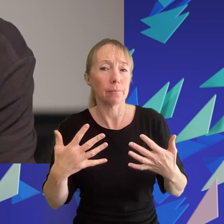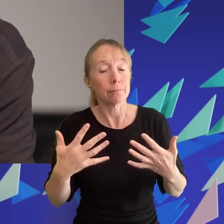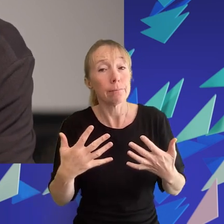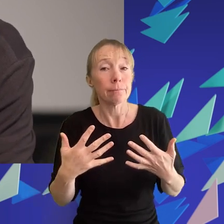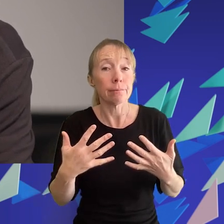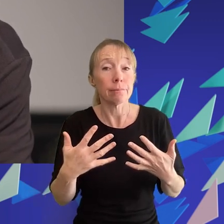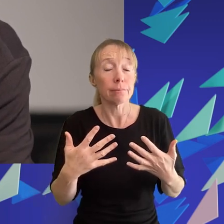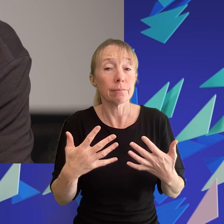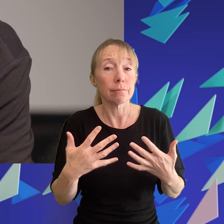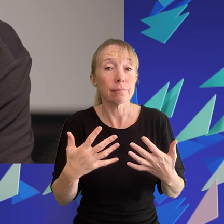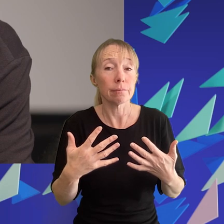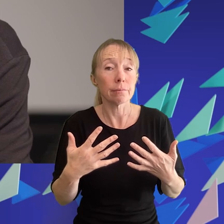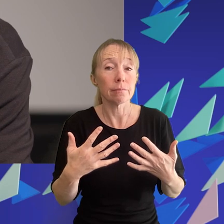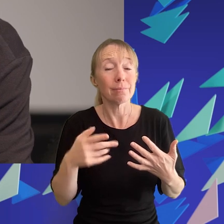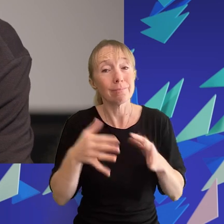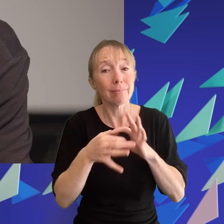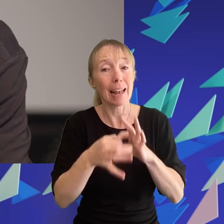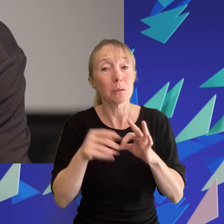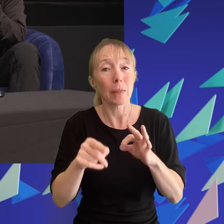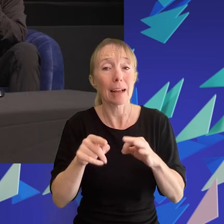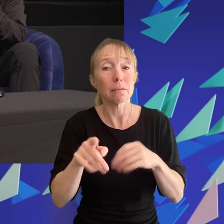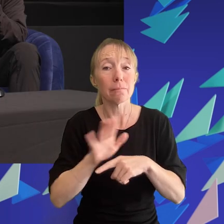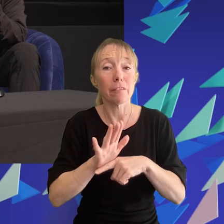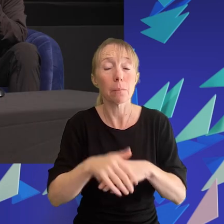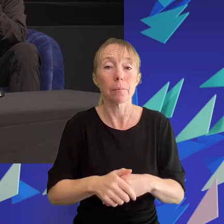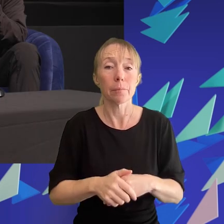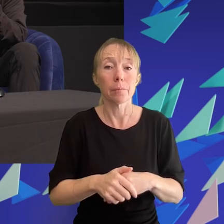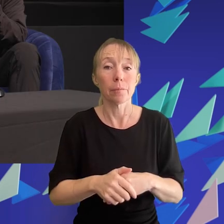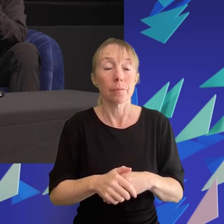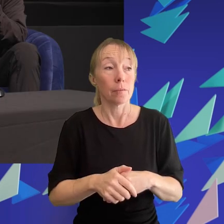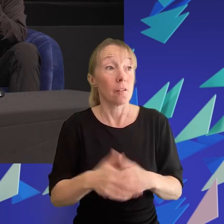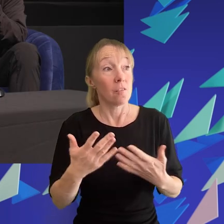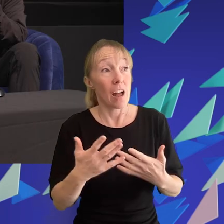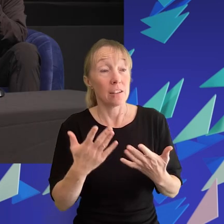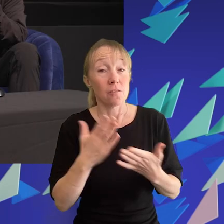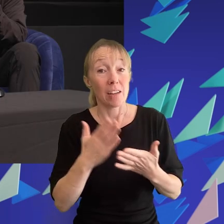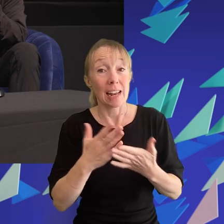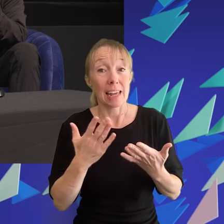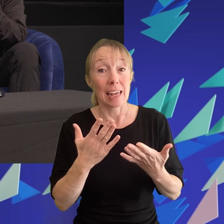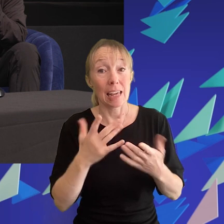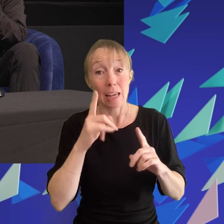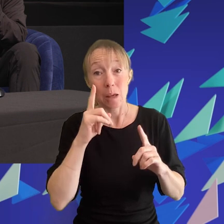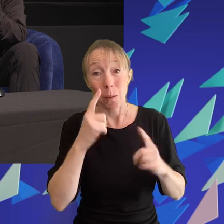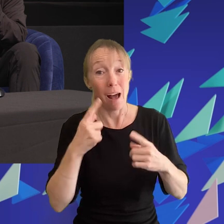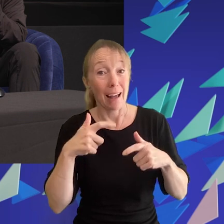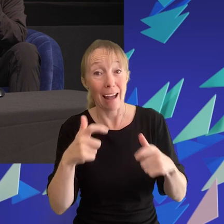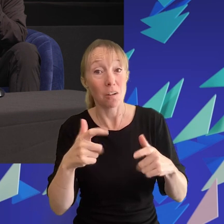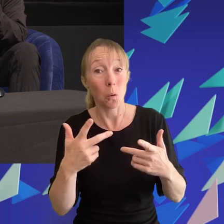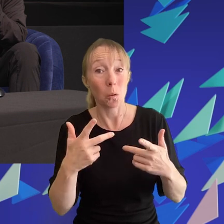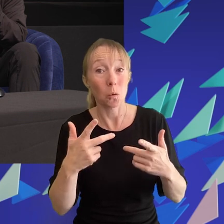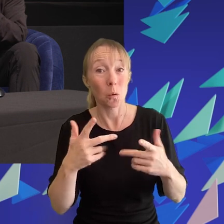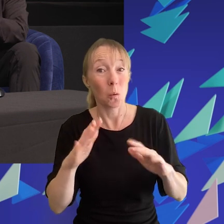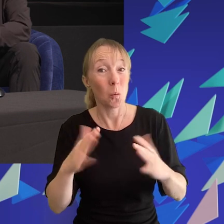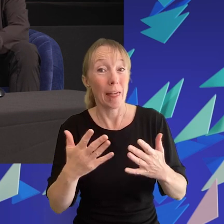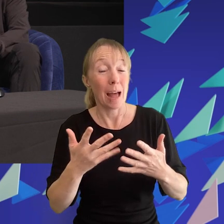So yeah, it was about that film. Now we can't really go any further in talking about your films without bringing